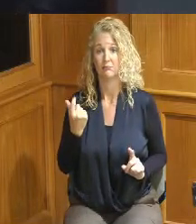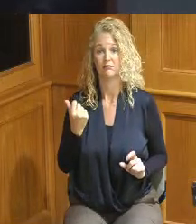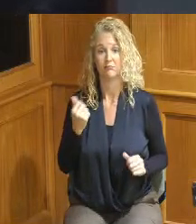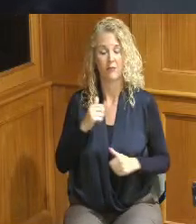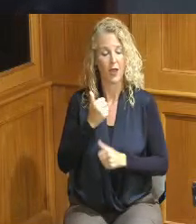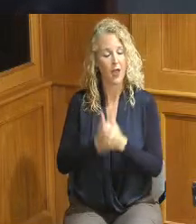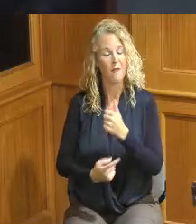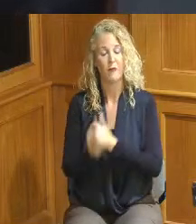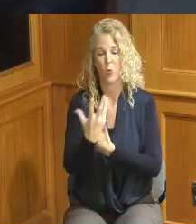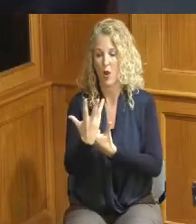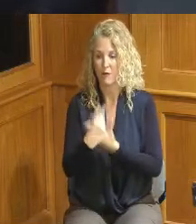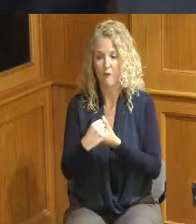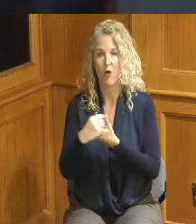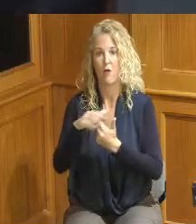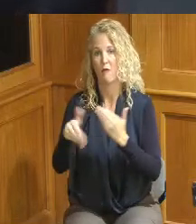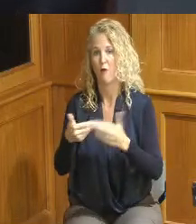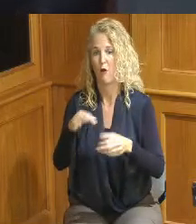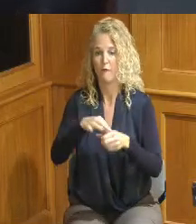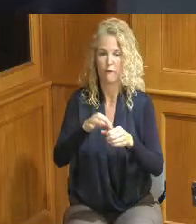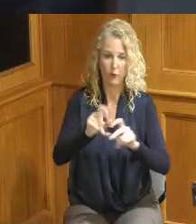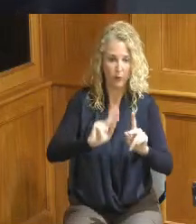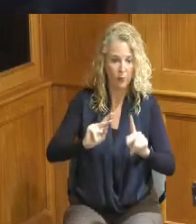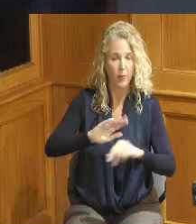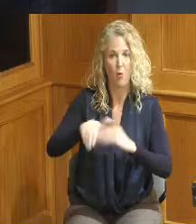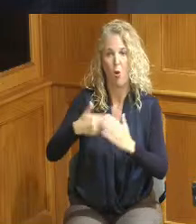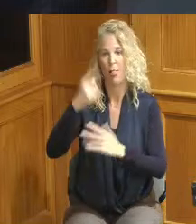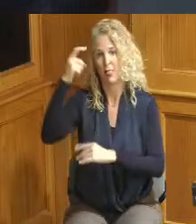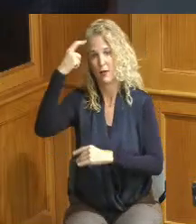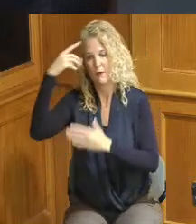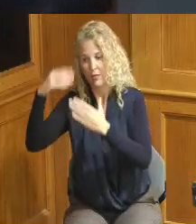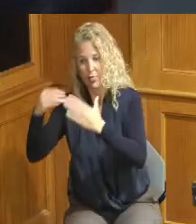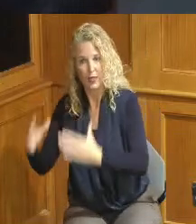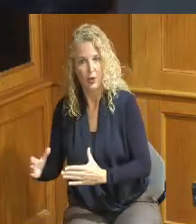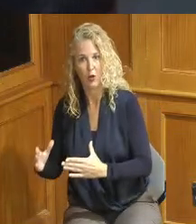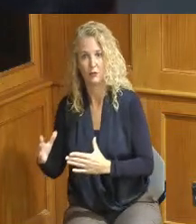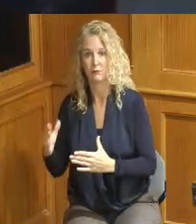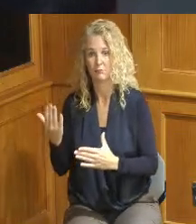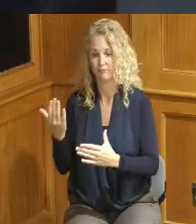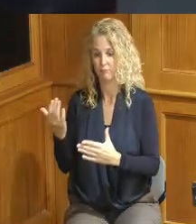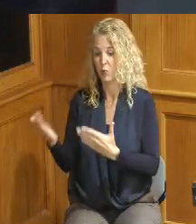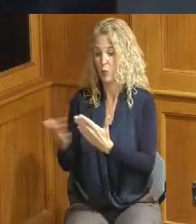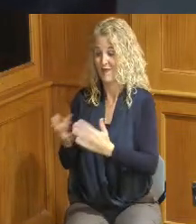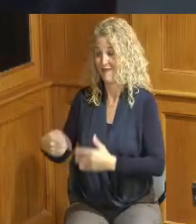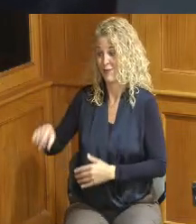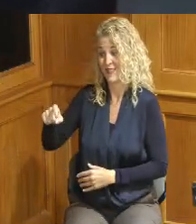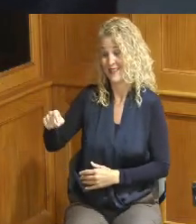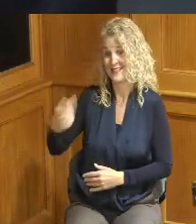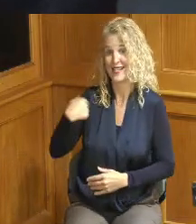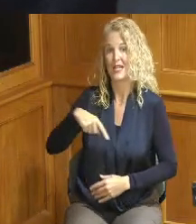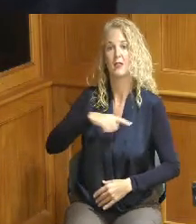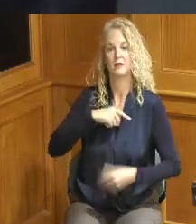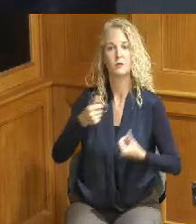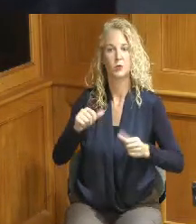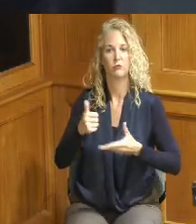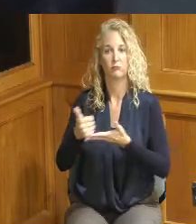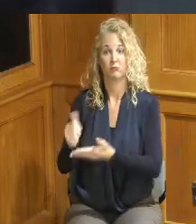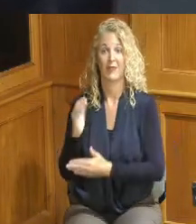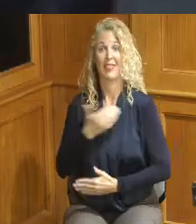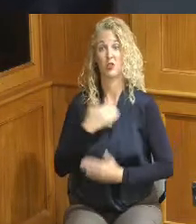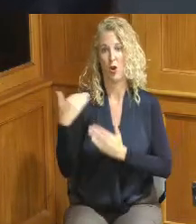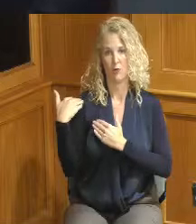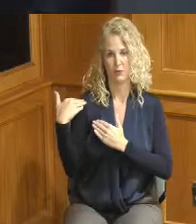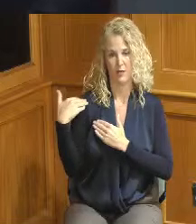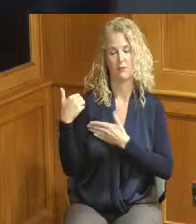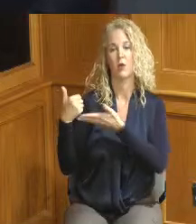officials and the community leaders, addressing anything they need. Anything they can't get themselves, it's our job to help